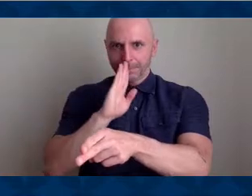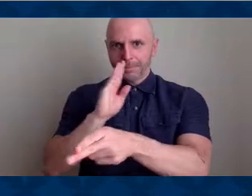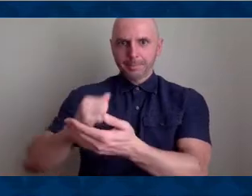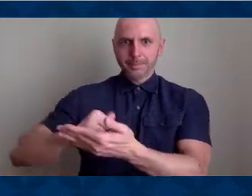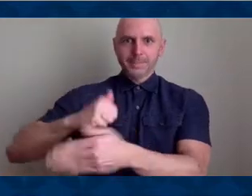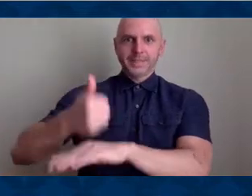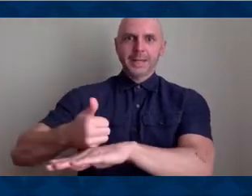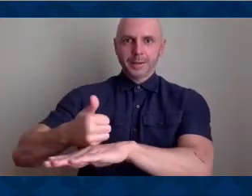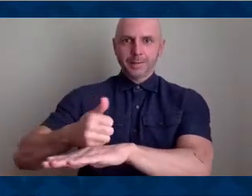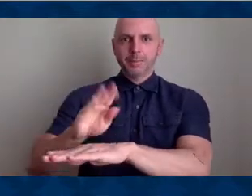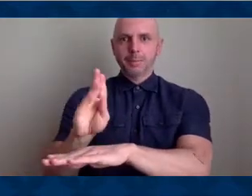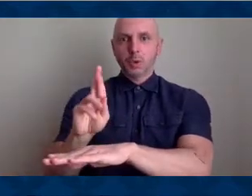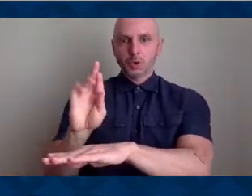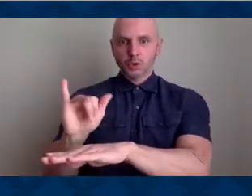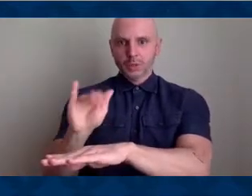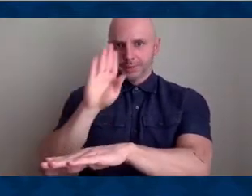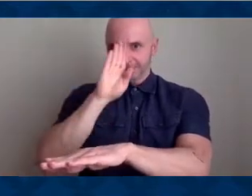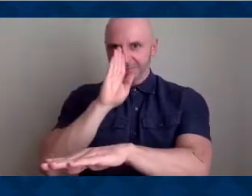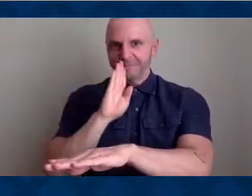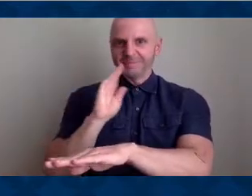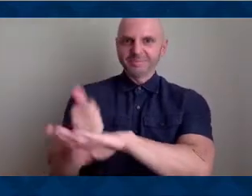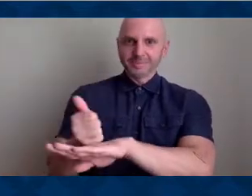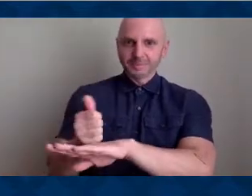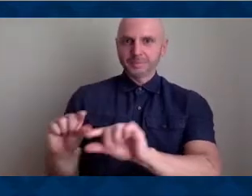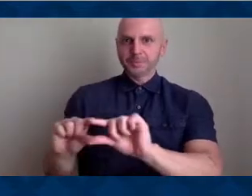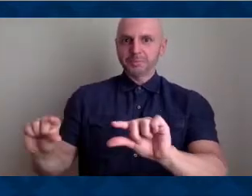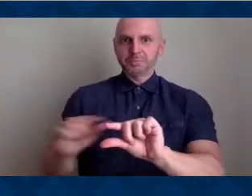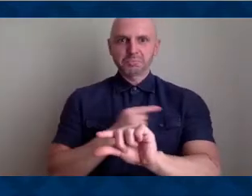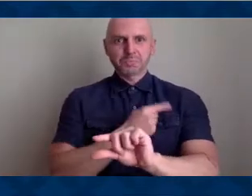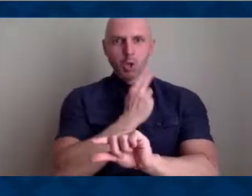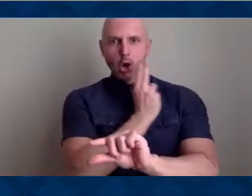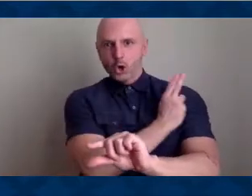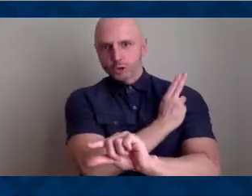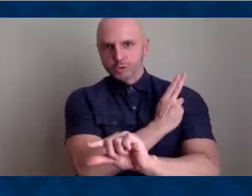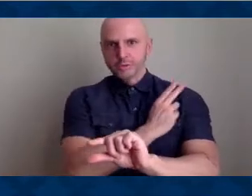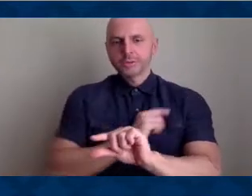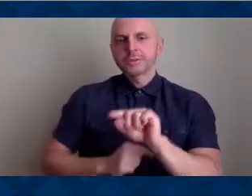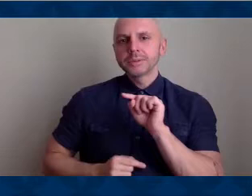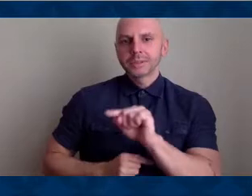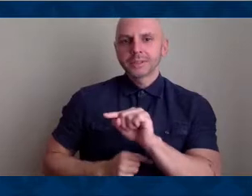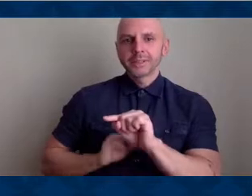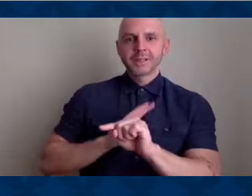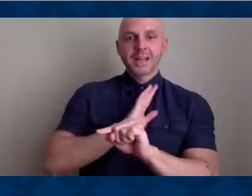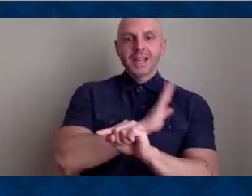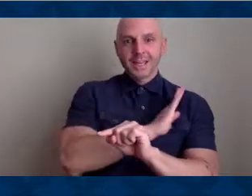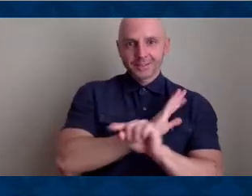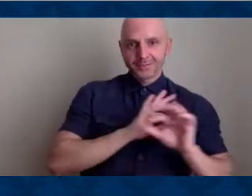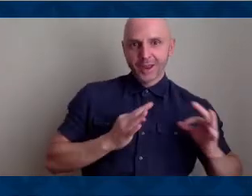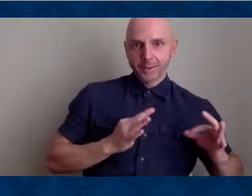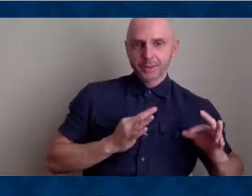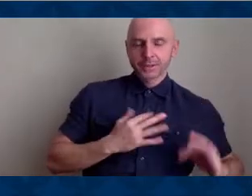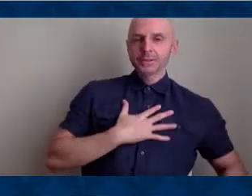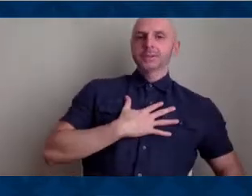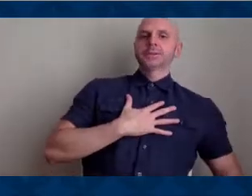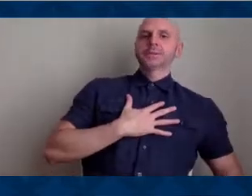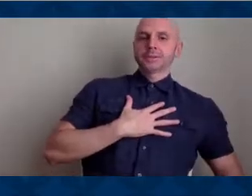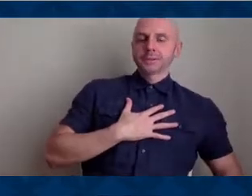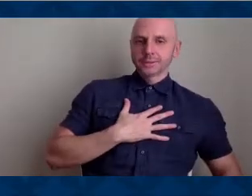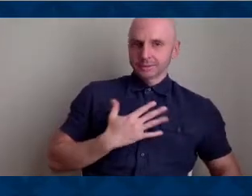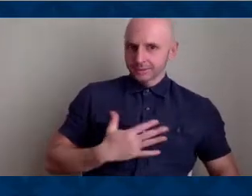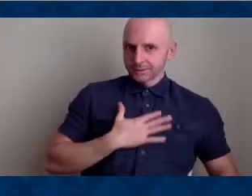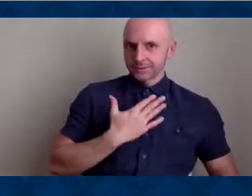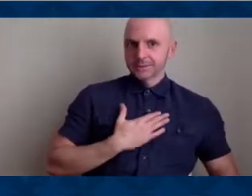is just overjoyed by this way in which his legacy is being recognized. His